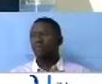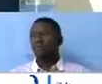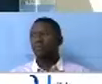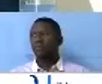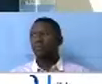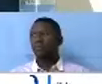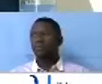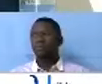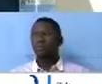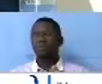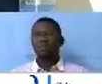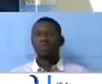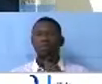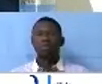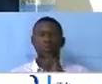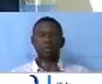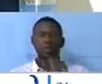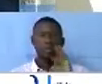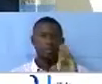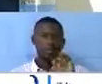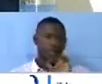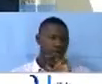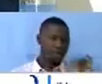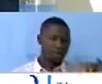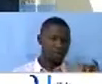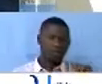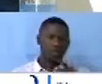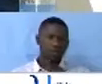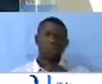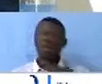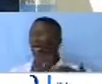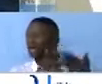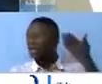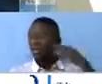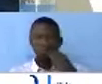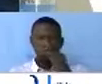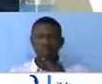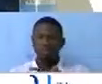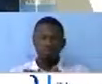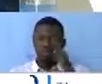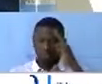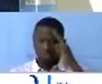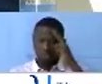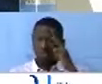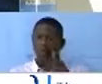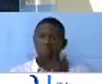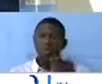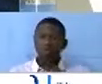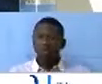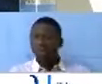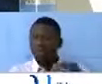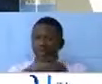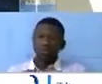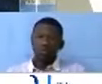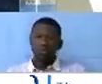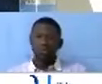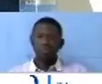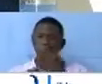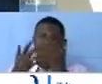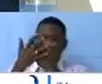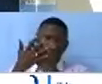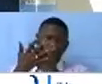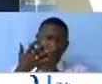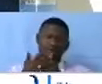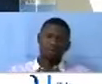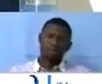ñu ci ka know the reason why you were taken to mile 2 waxon nga ñu ci ka na ne yow day xam lolu tax ñu yobu la mile 2. That must